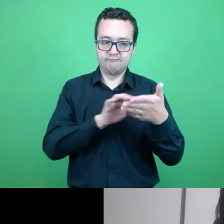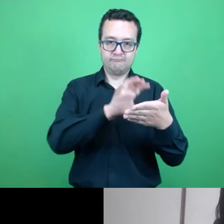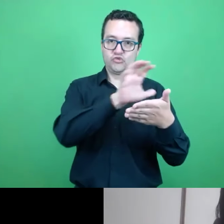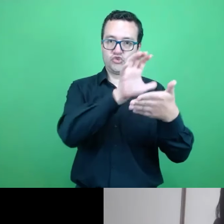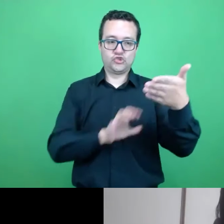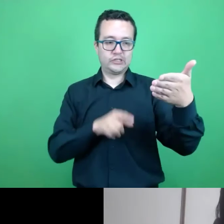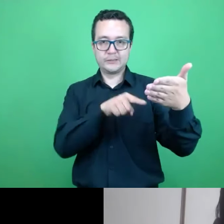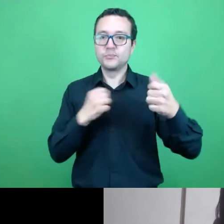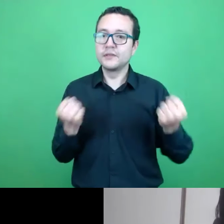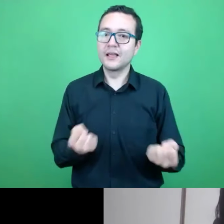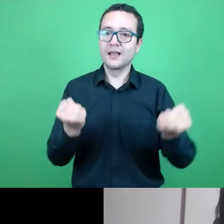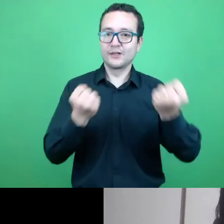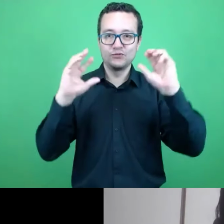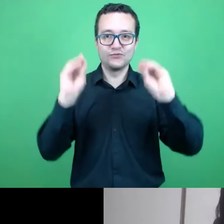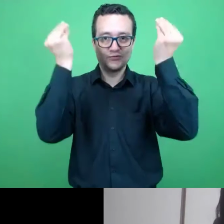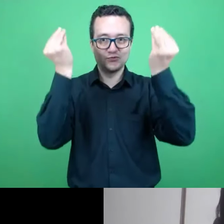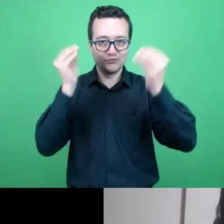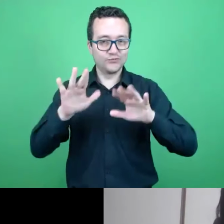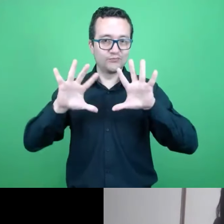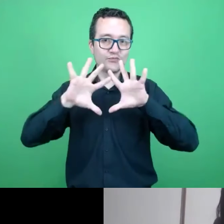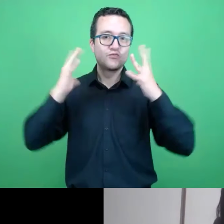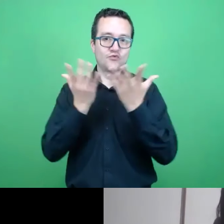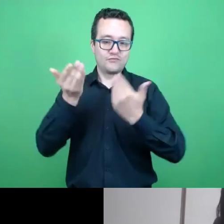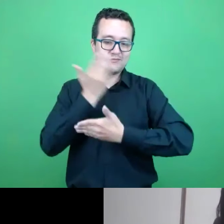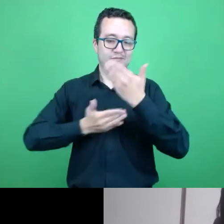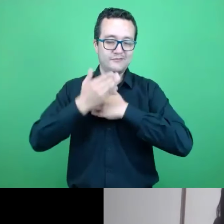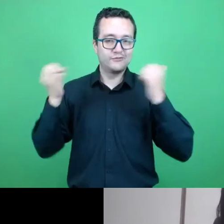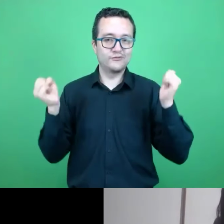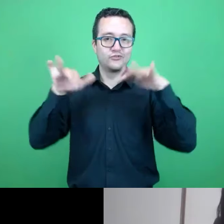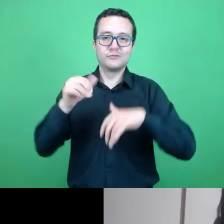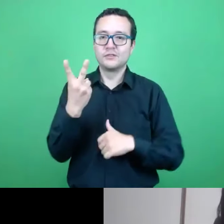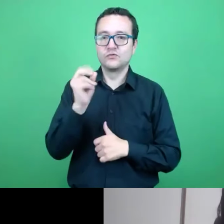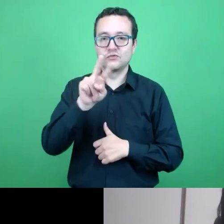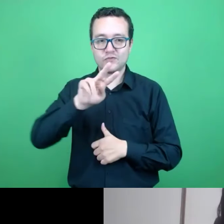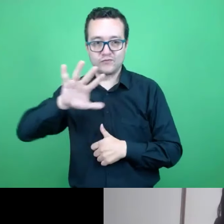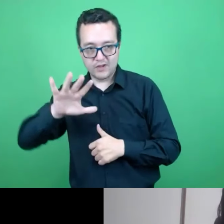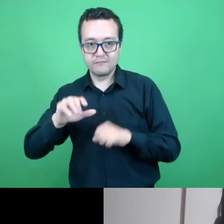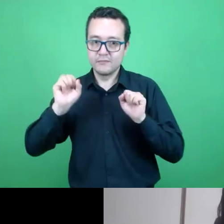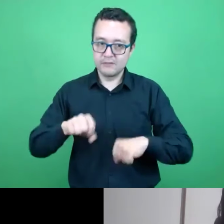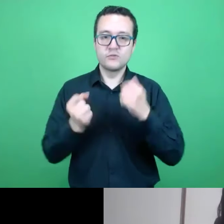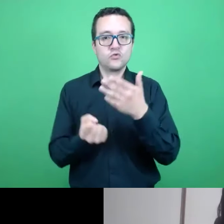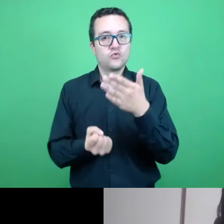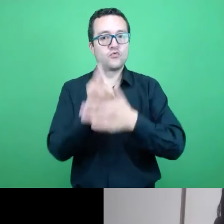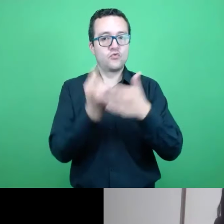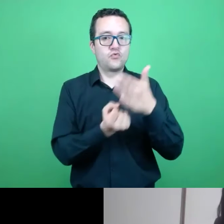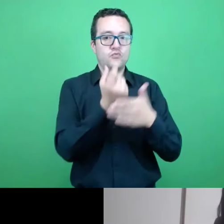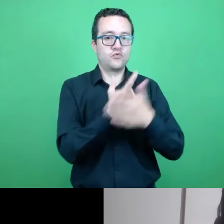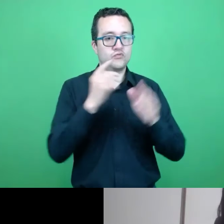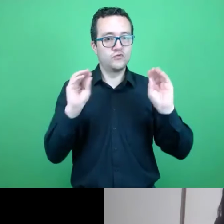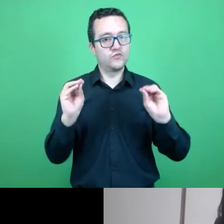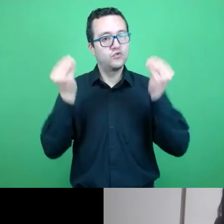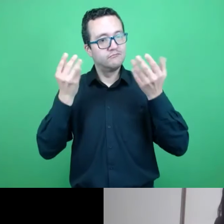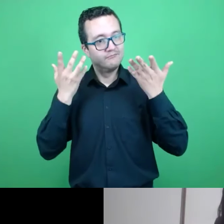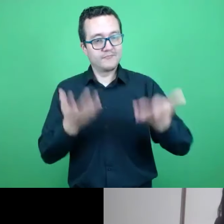the challenges and the opportunities with you. So we'll hold off on discussing lessons learned until we can get the mic